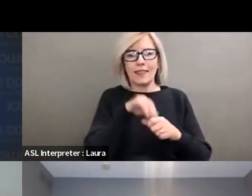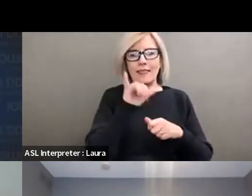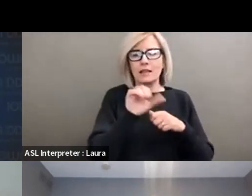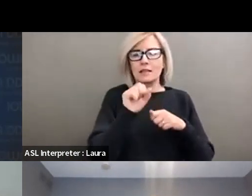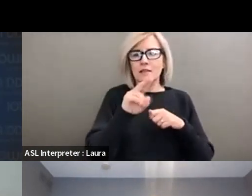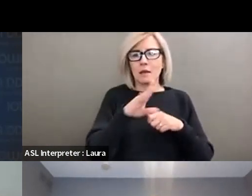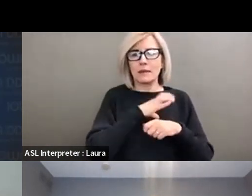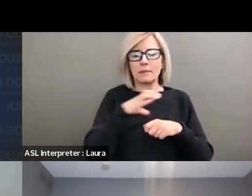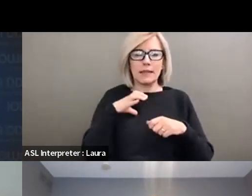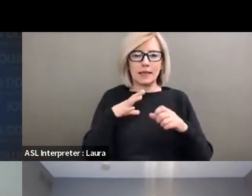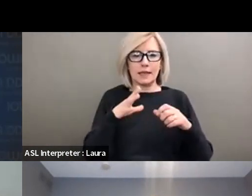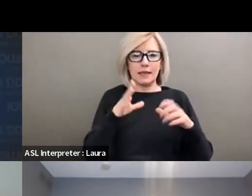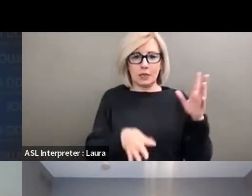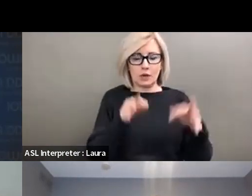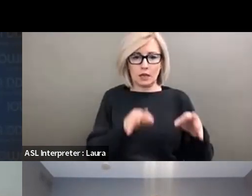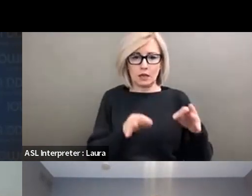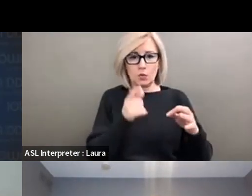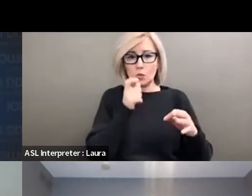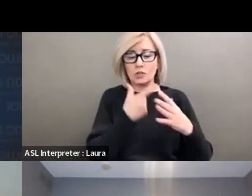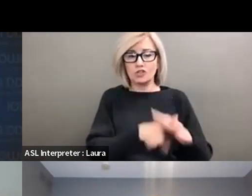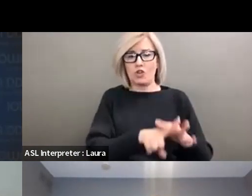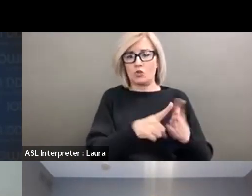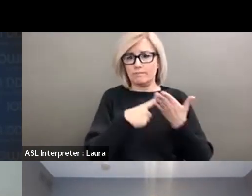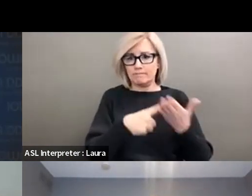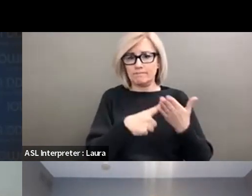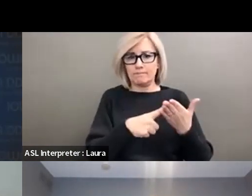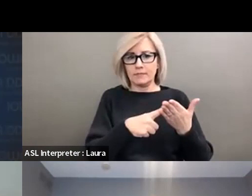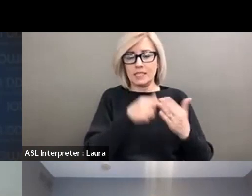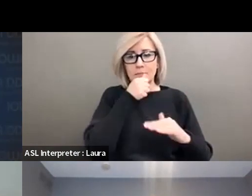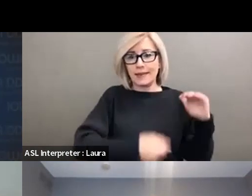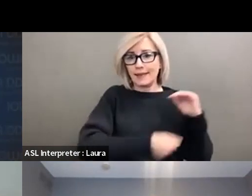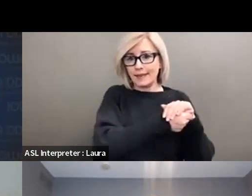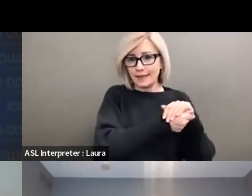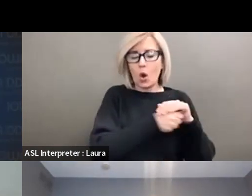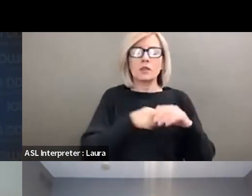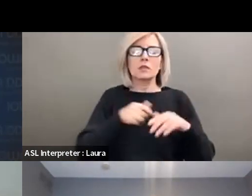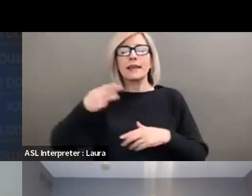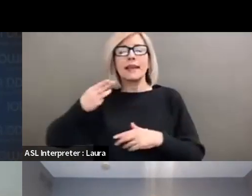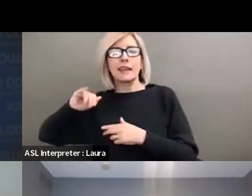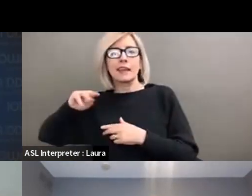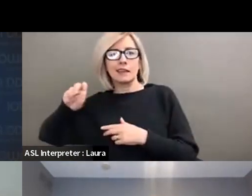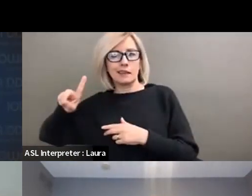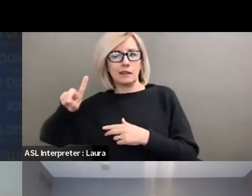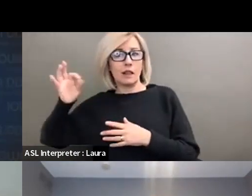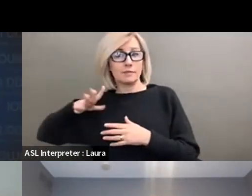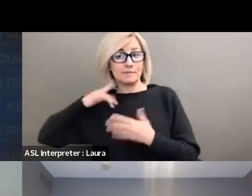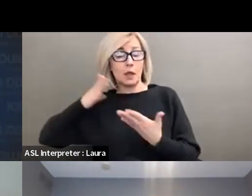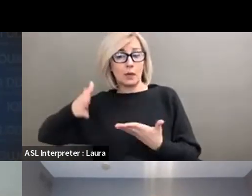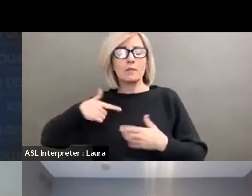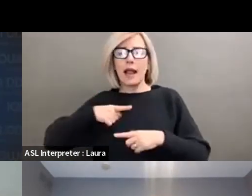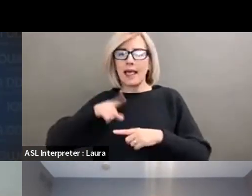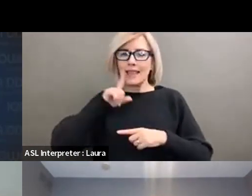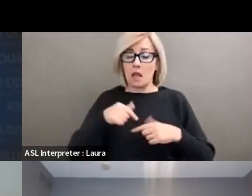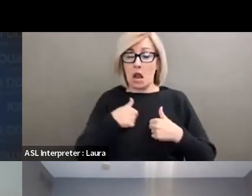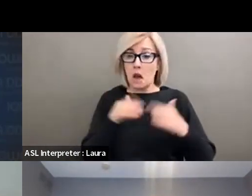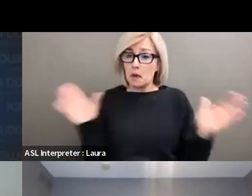hearing that's going to start to take this up. So it's been hidden that it's still going, but I think they're going to do it through. So I